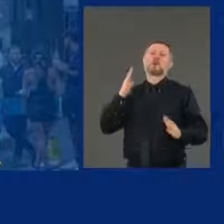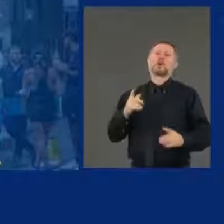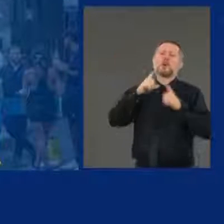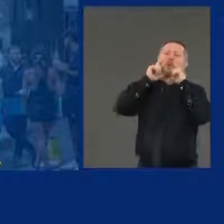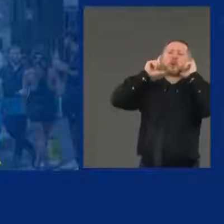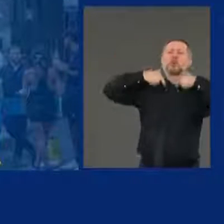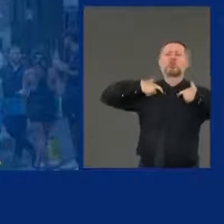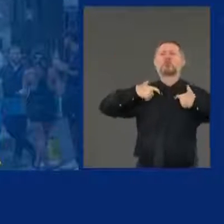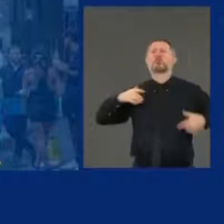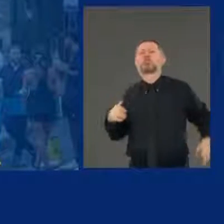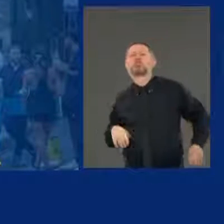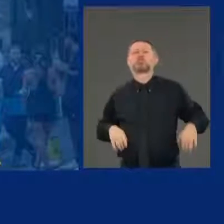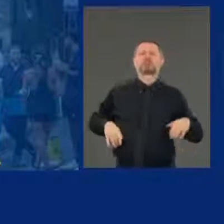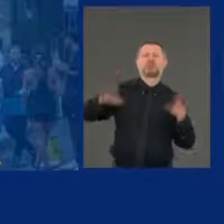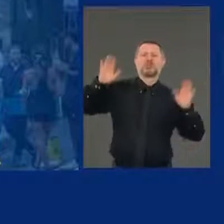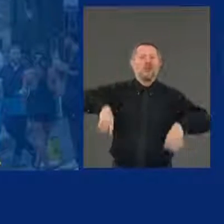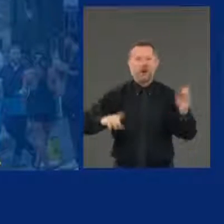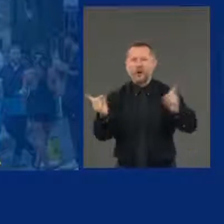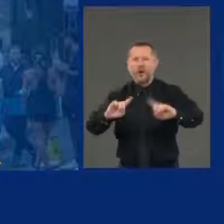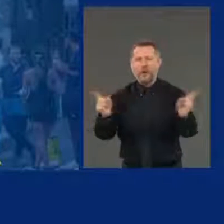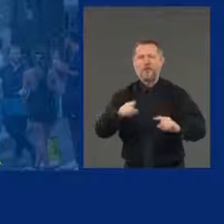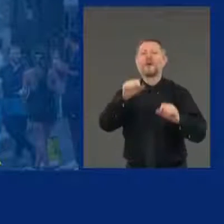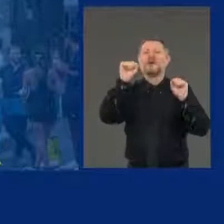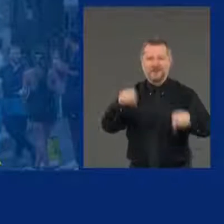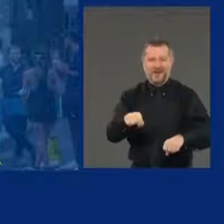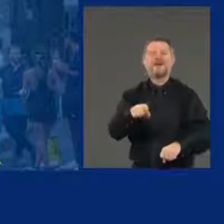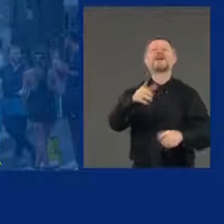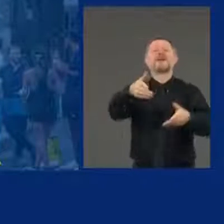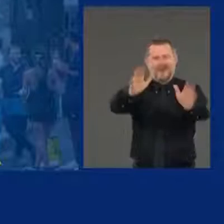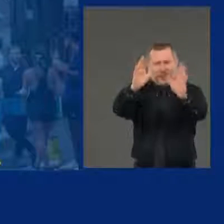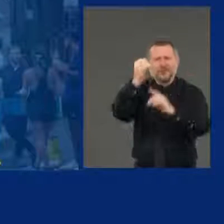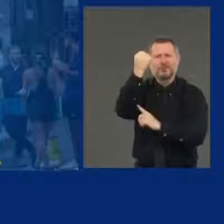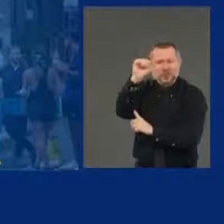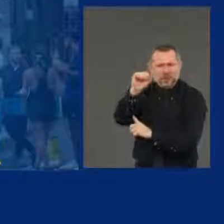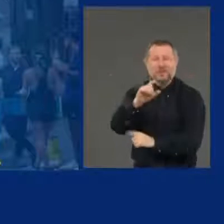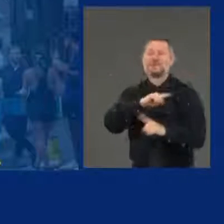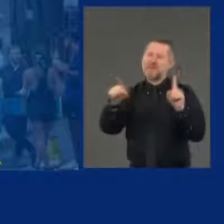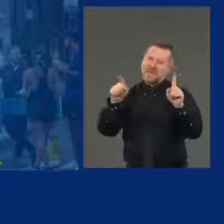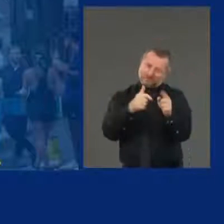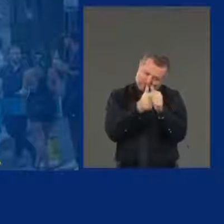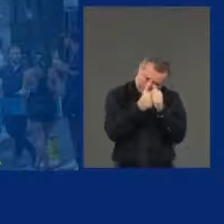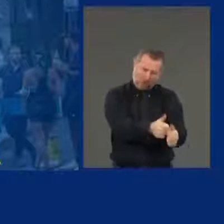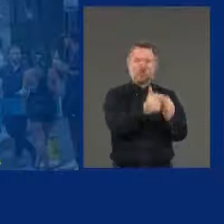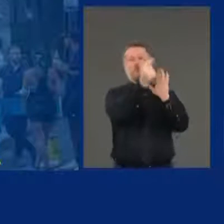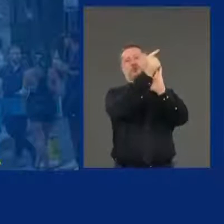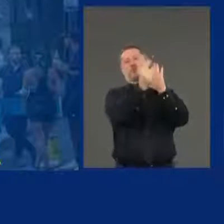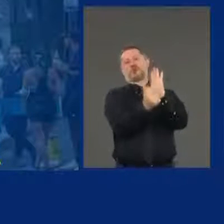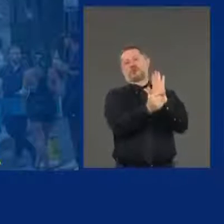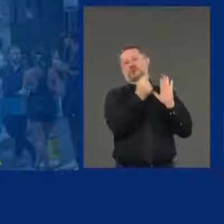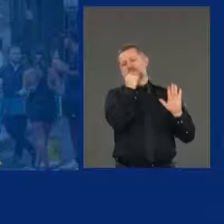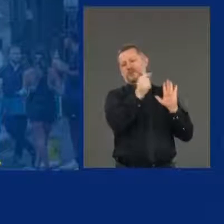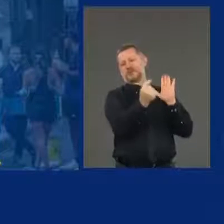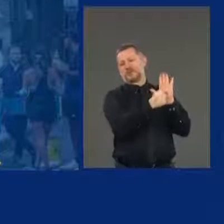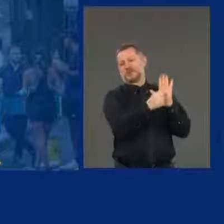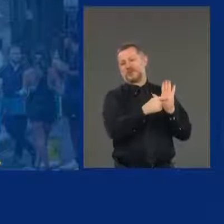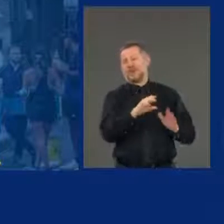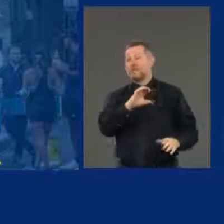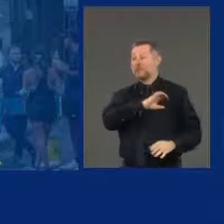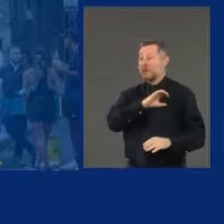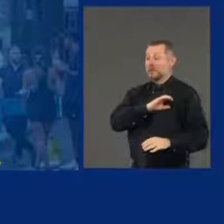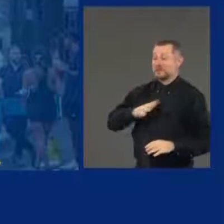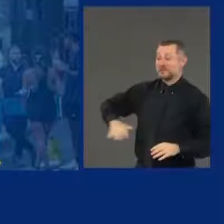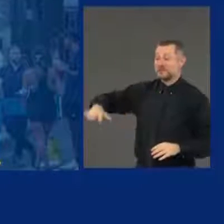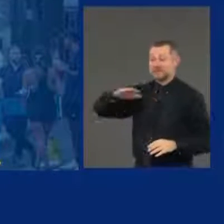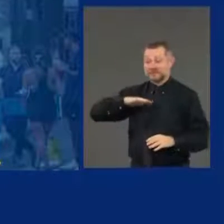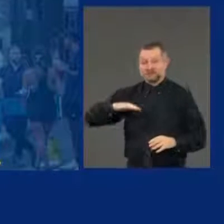You can protest. The law still applies to you. Police department, your job is to enforce